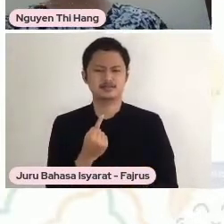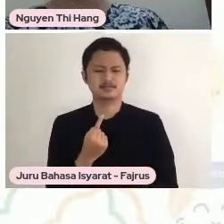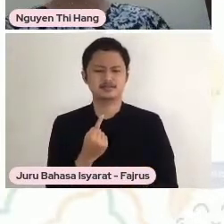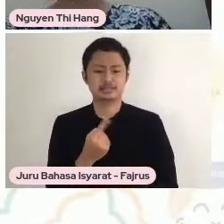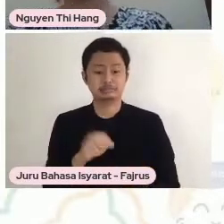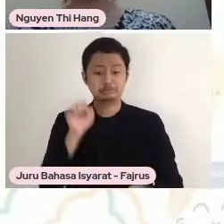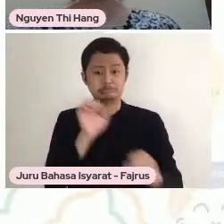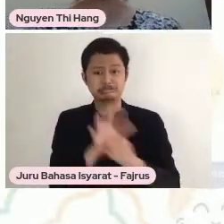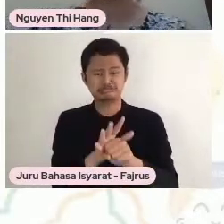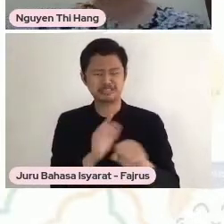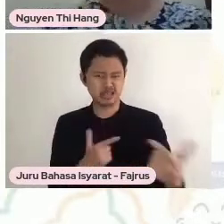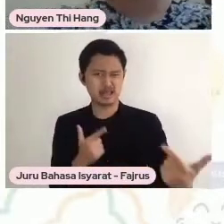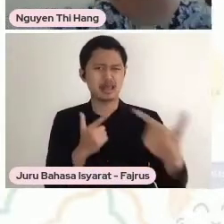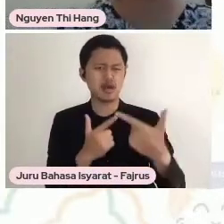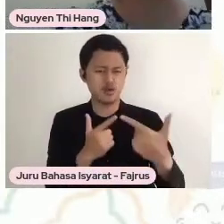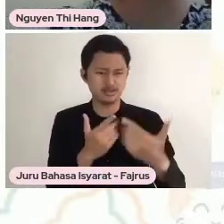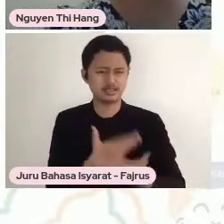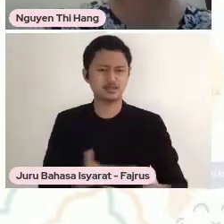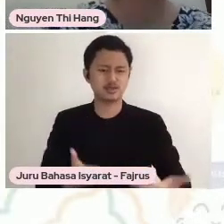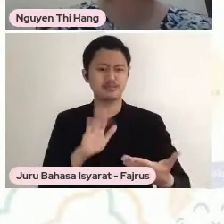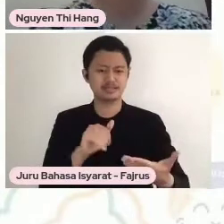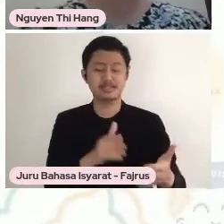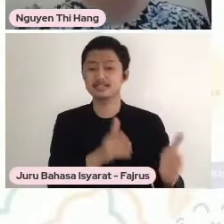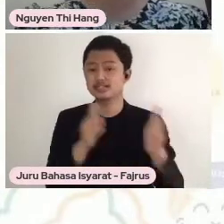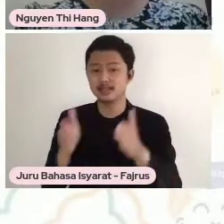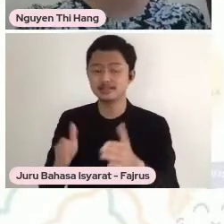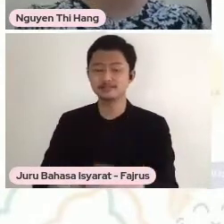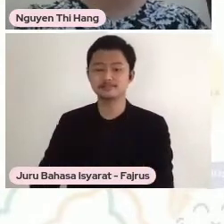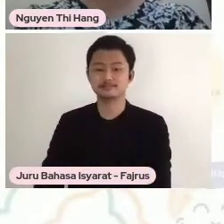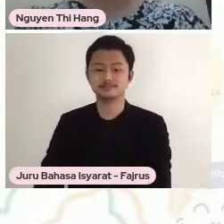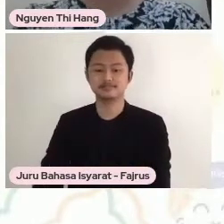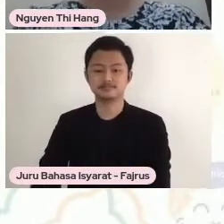pandemic. Next.